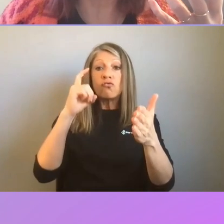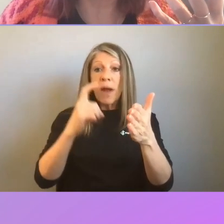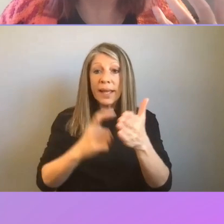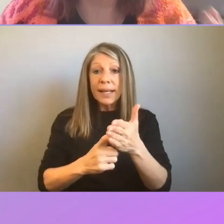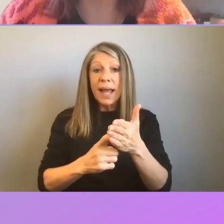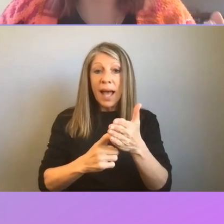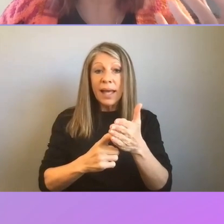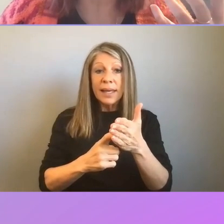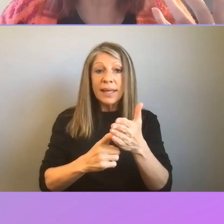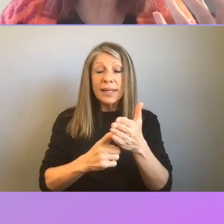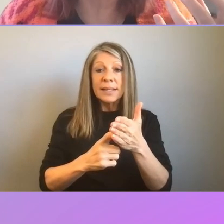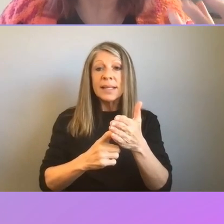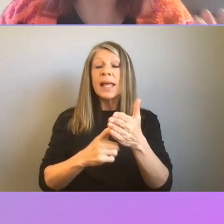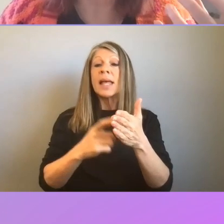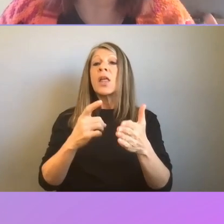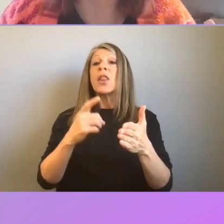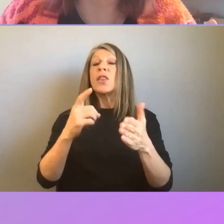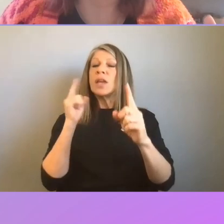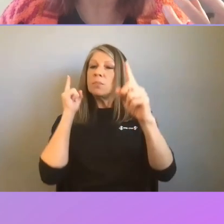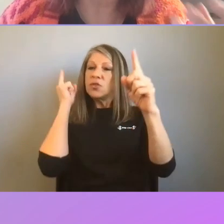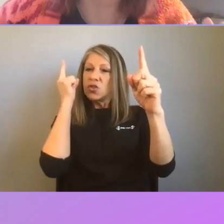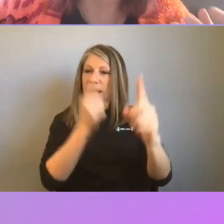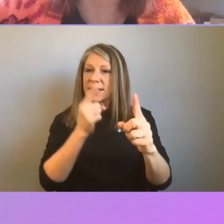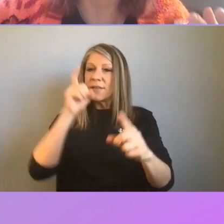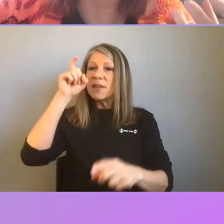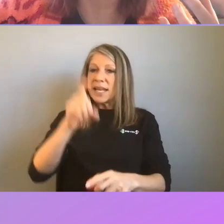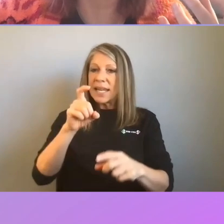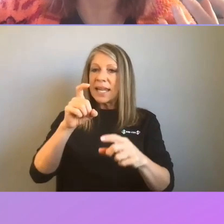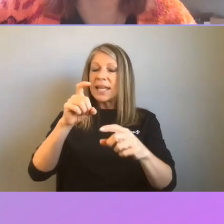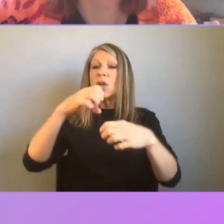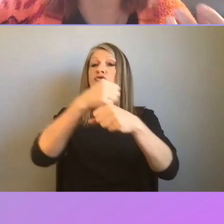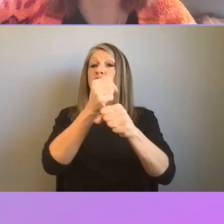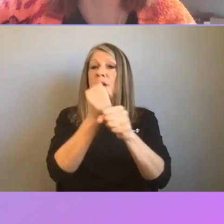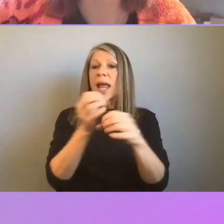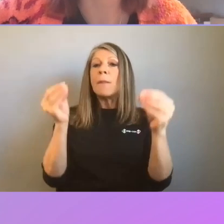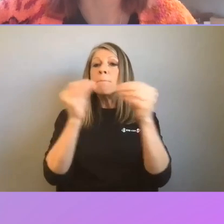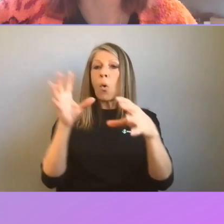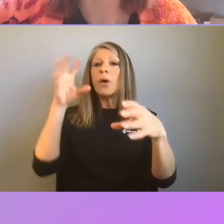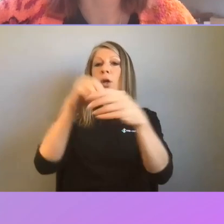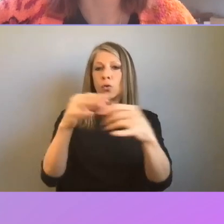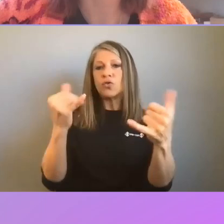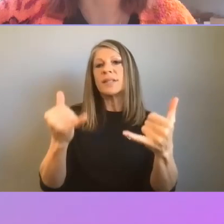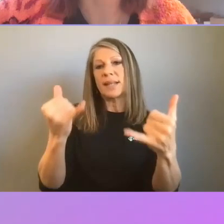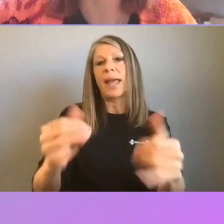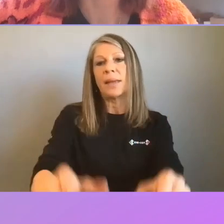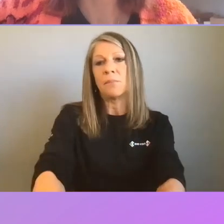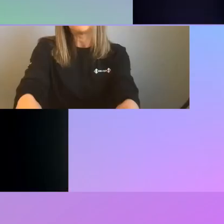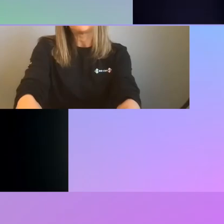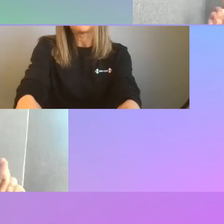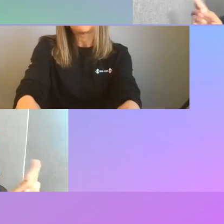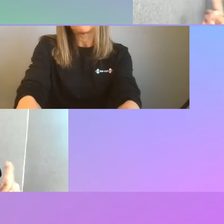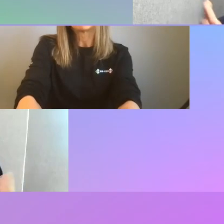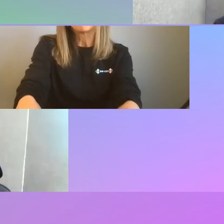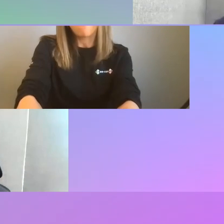the practical, objective need to create more inclusion today.